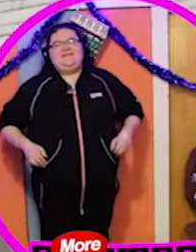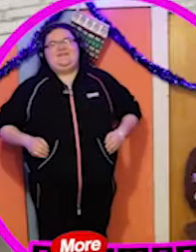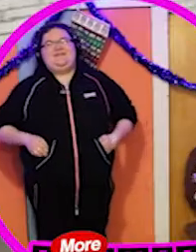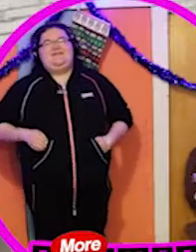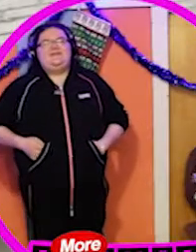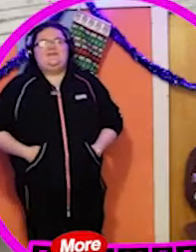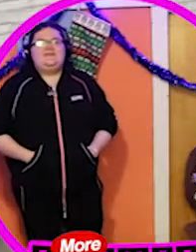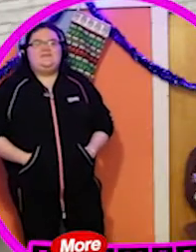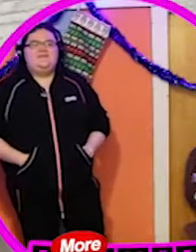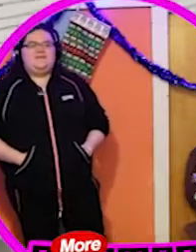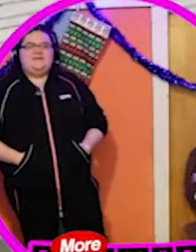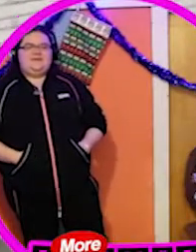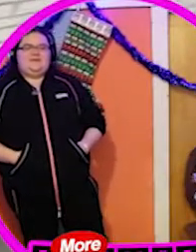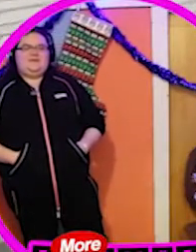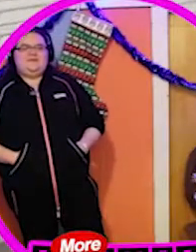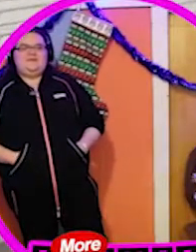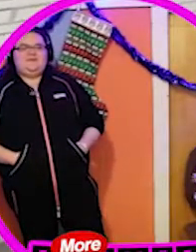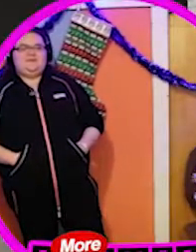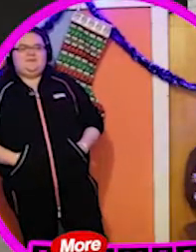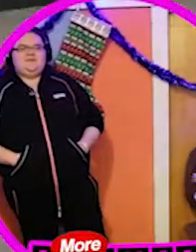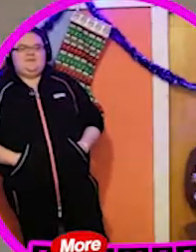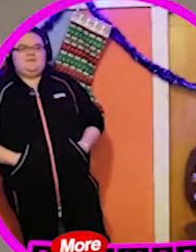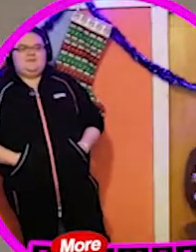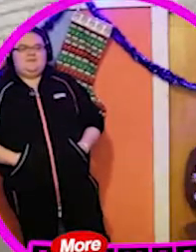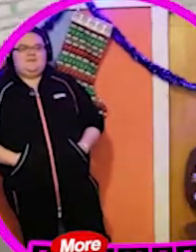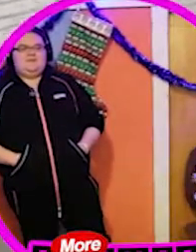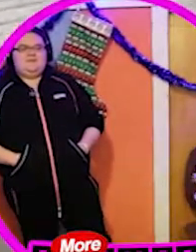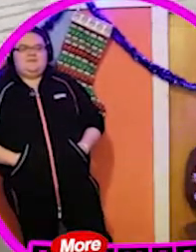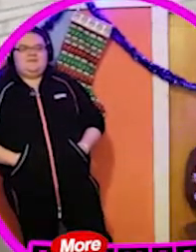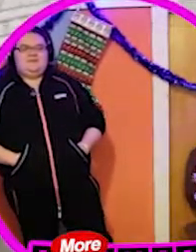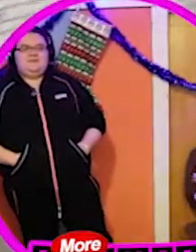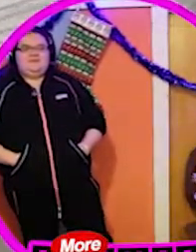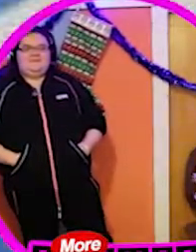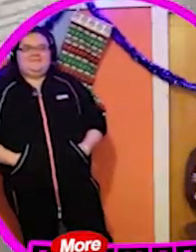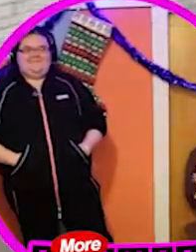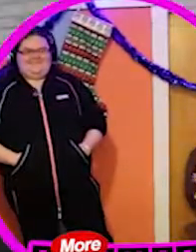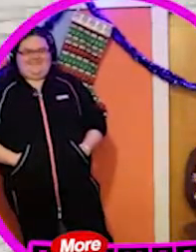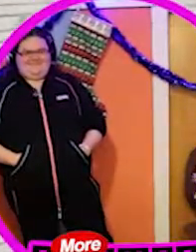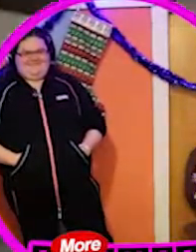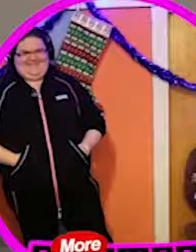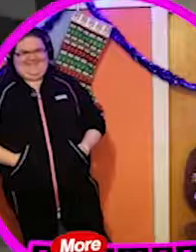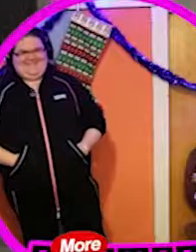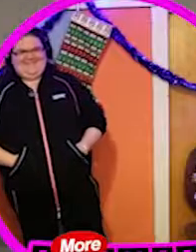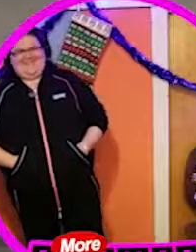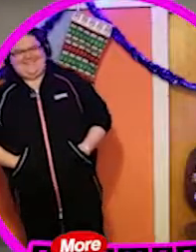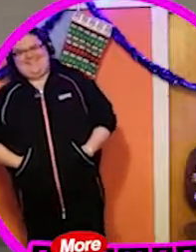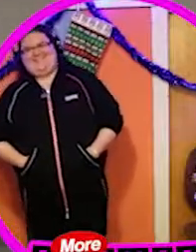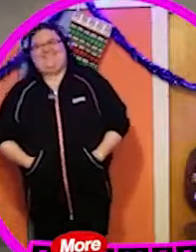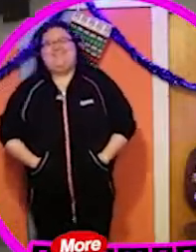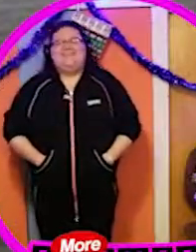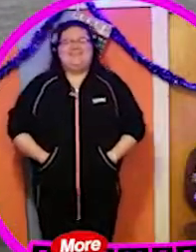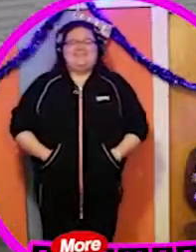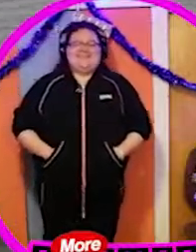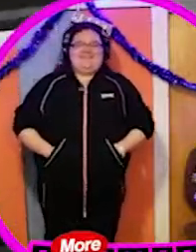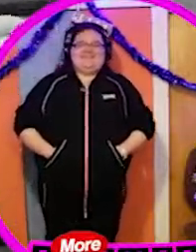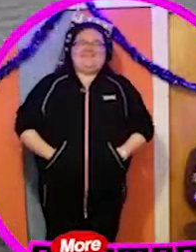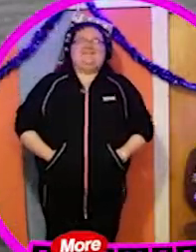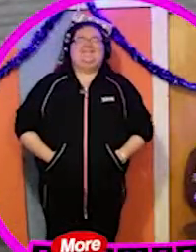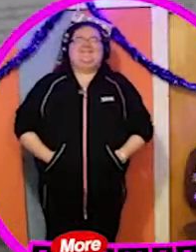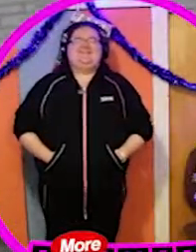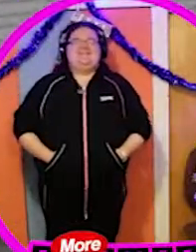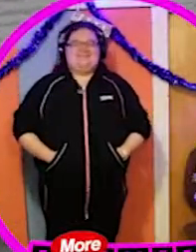I'm good. I was gonna say, cross I think you're over. Okay. Go commercial. We never cross over. Go commercial.